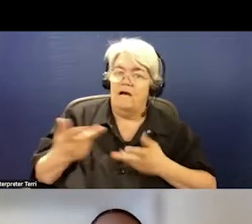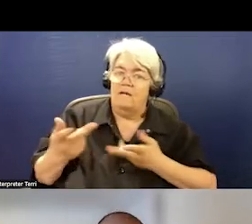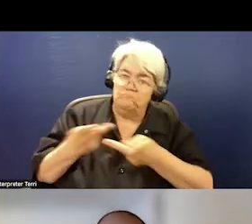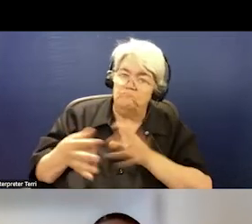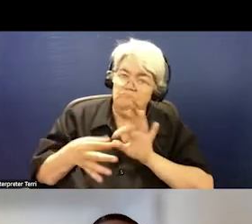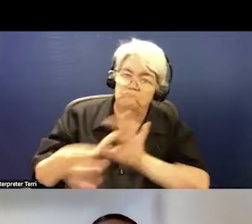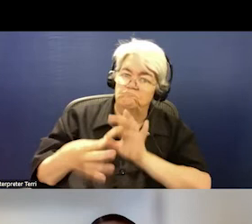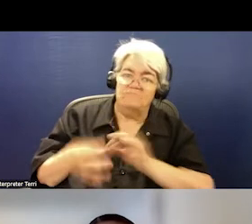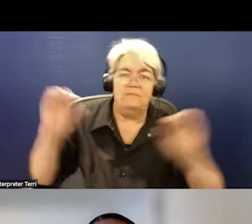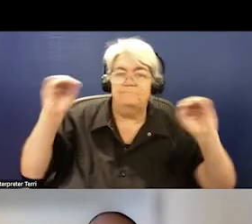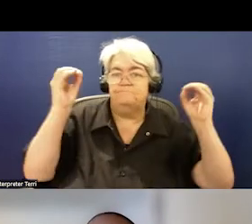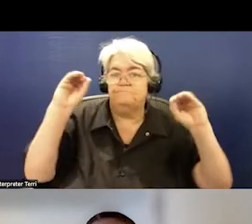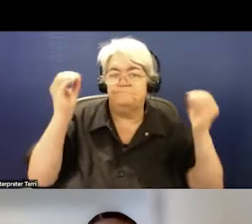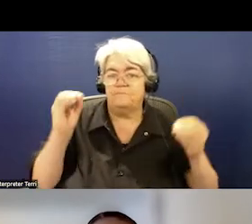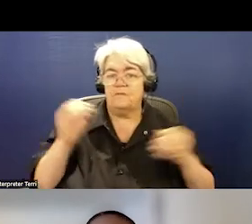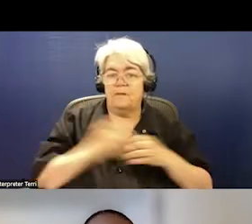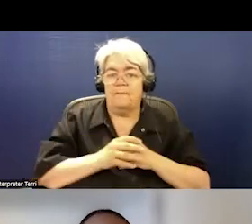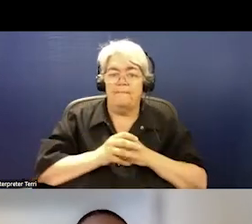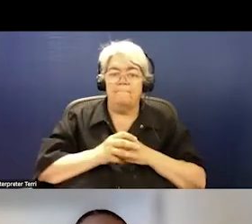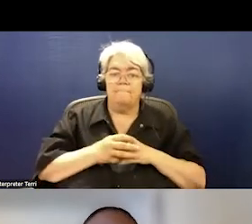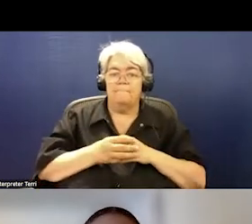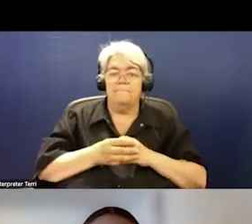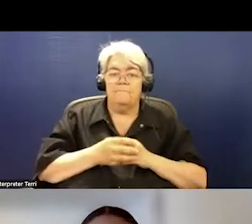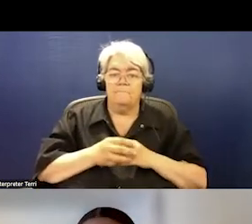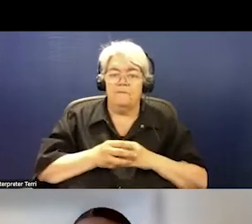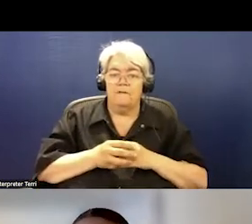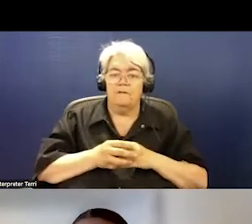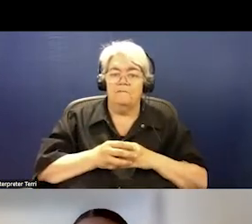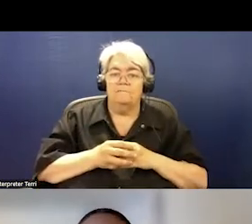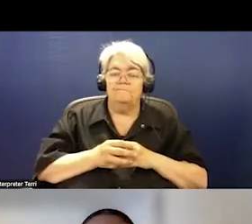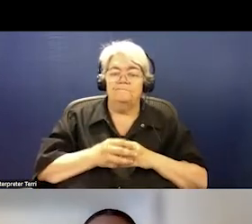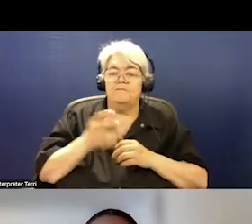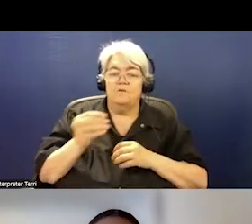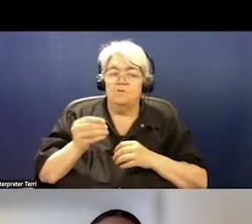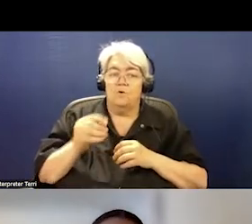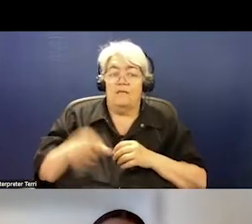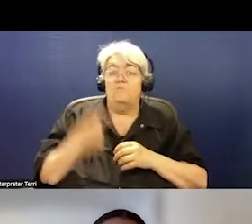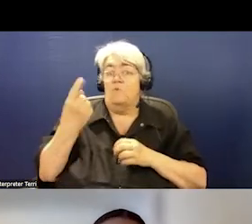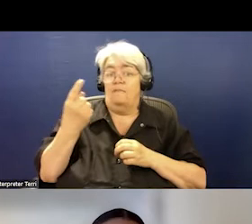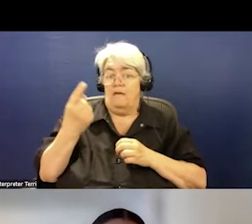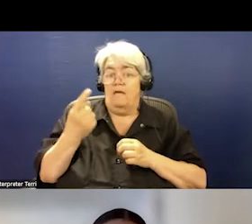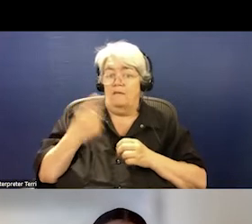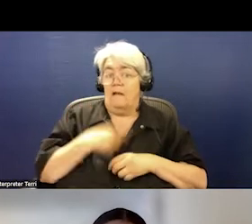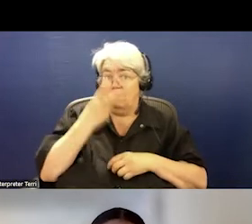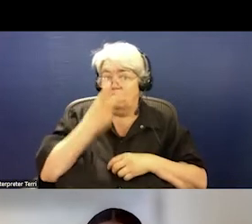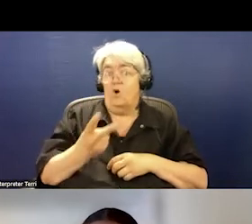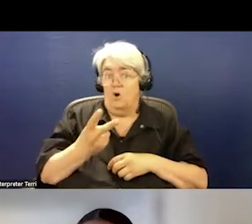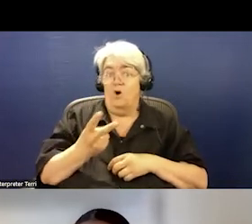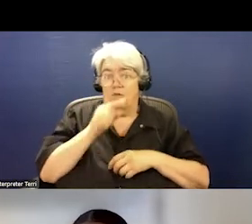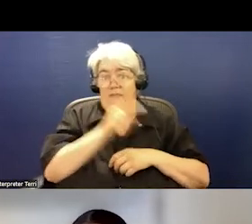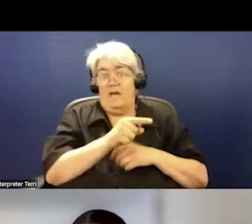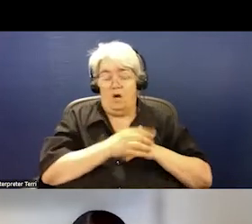like an English speaker patient would have. So that's one of the things that I definitely saw in my experience